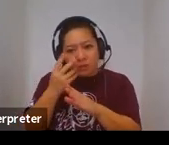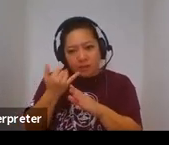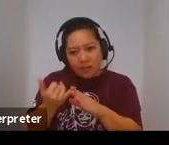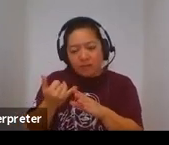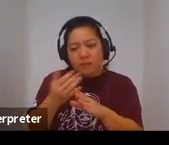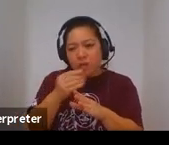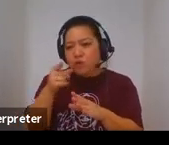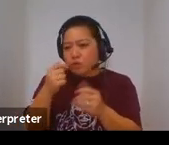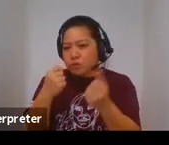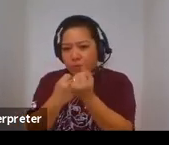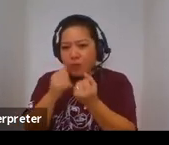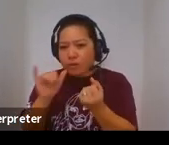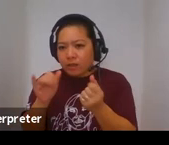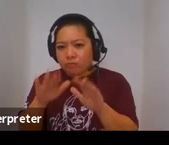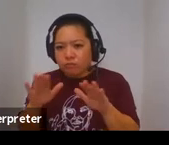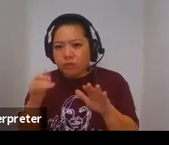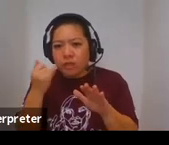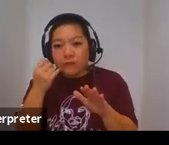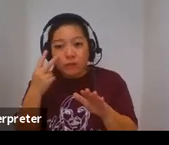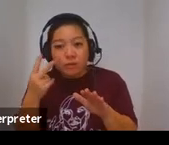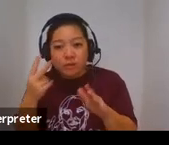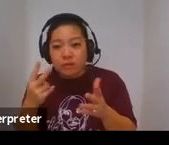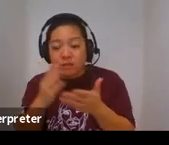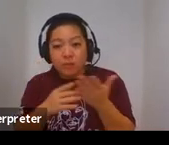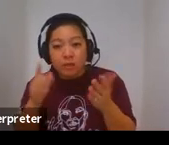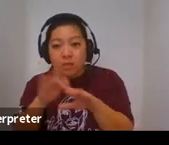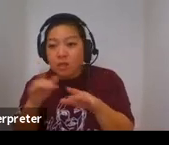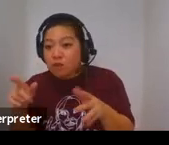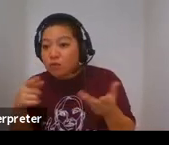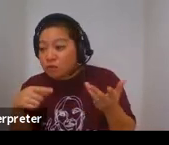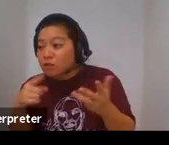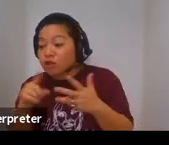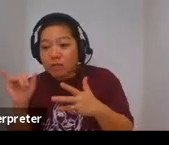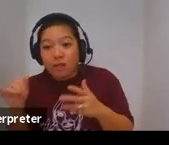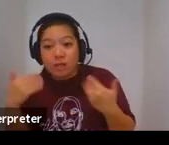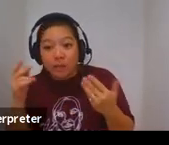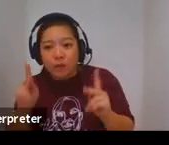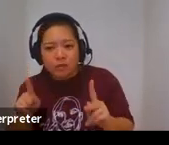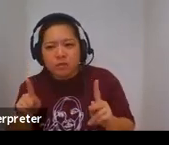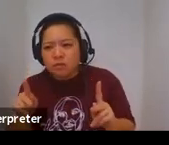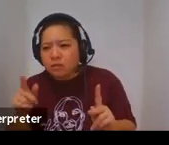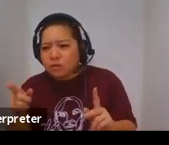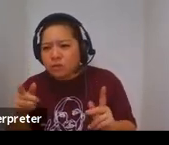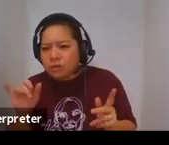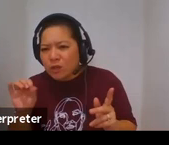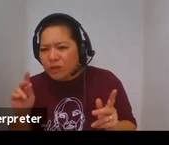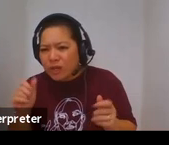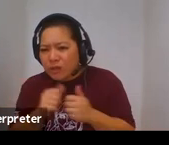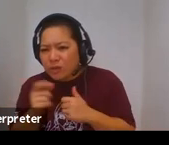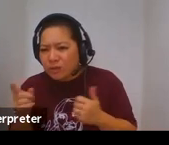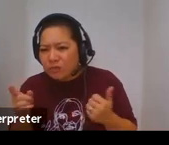you support them. And if you see someone touch them, you check in with that young person and say, is that okay with